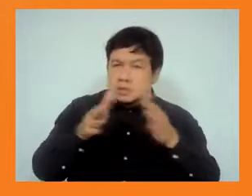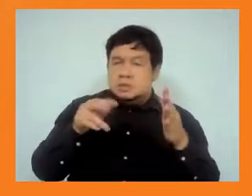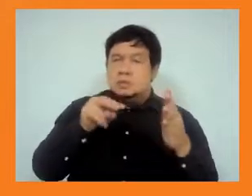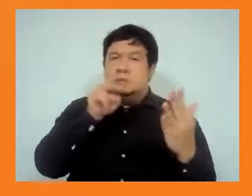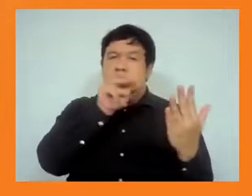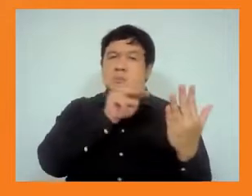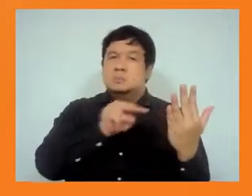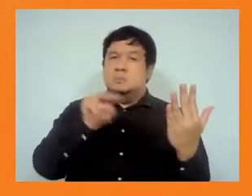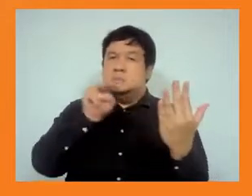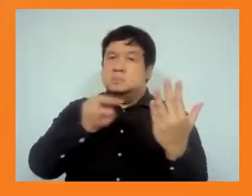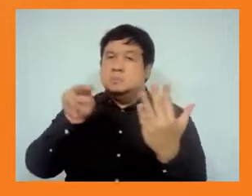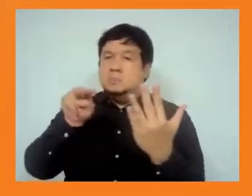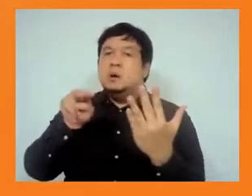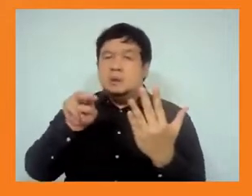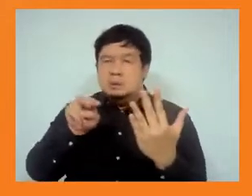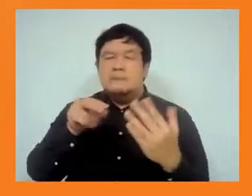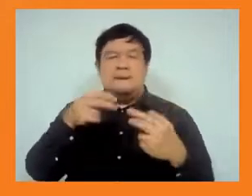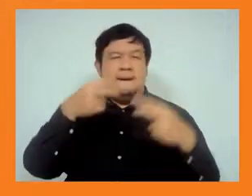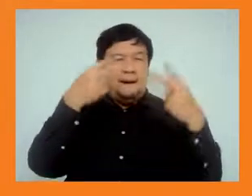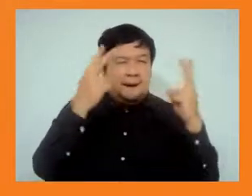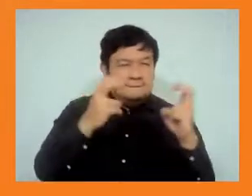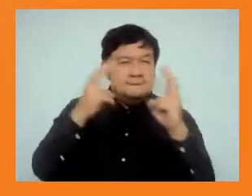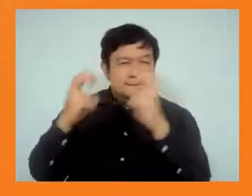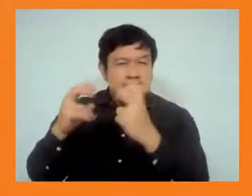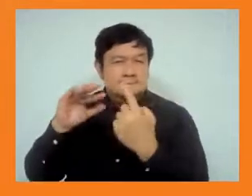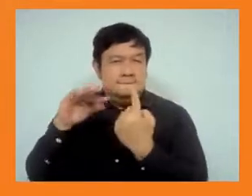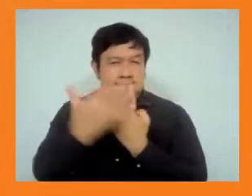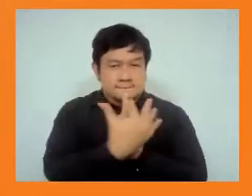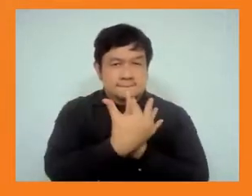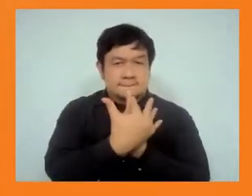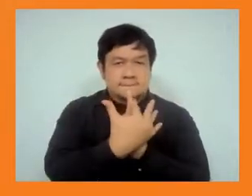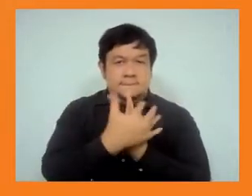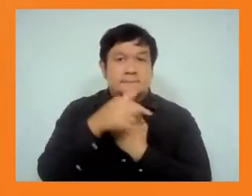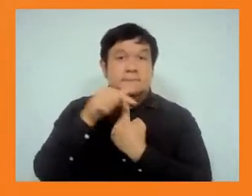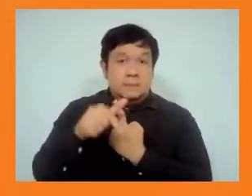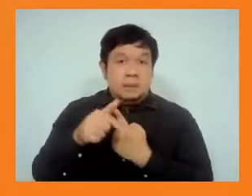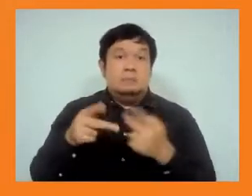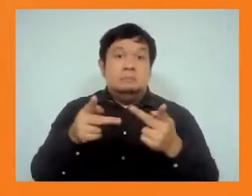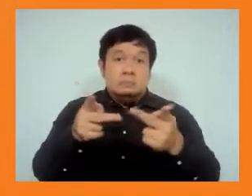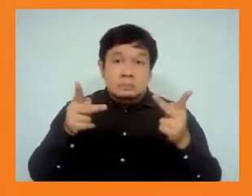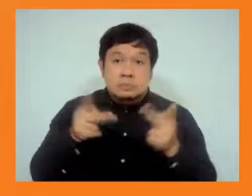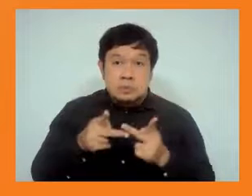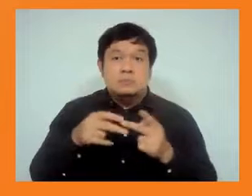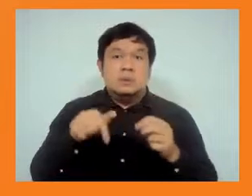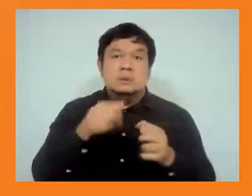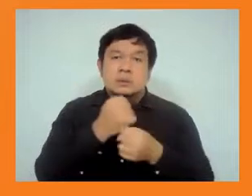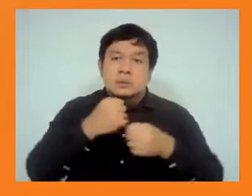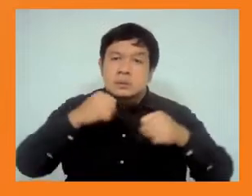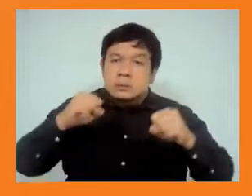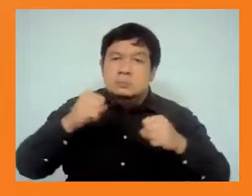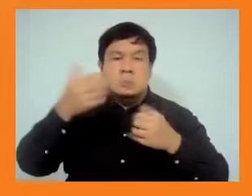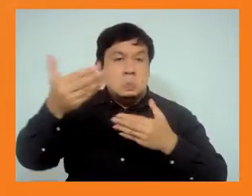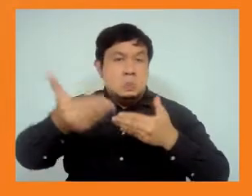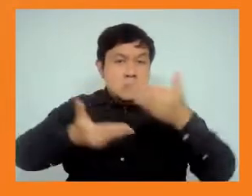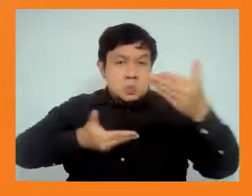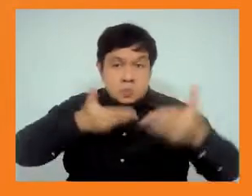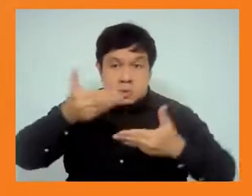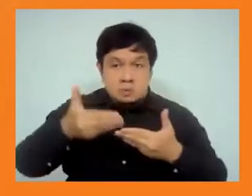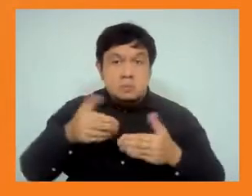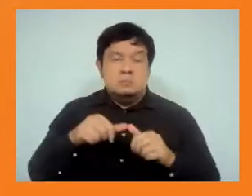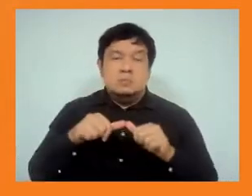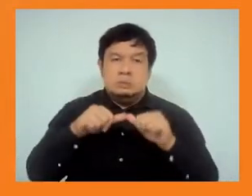these points, we will certainly follow up, including, I think, the rich points that are coming through in the Q&A and the chat. If we're